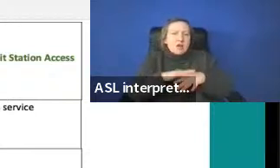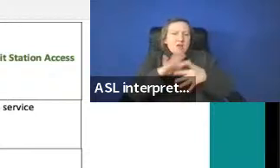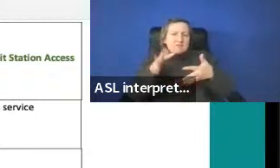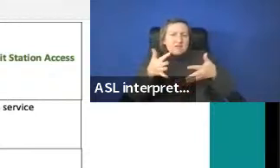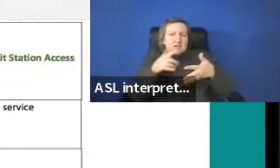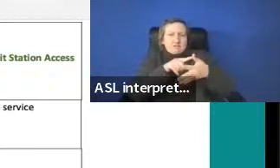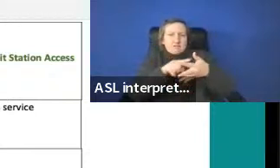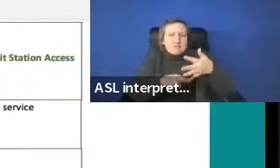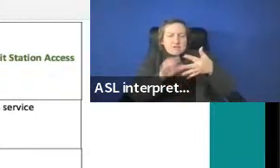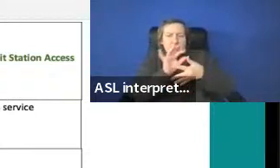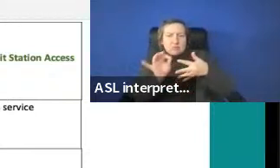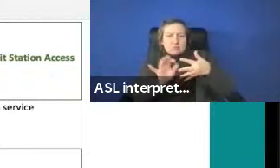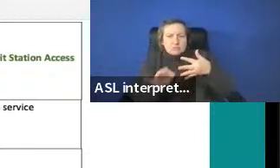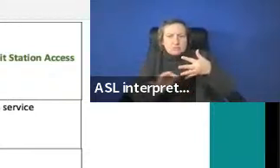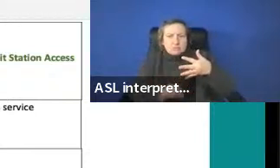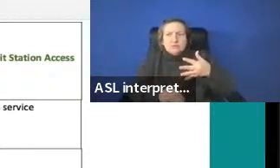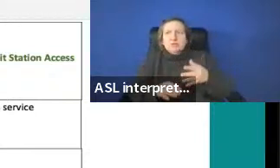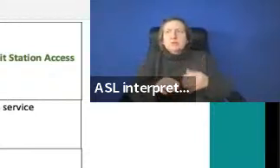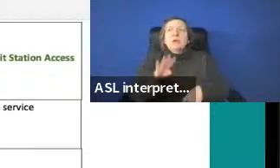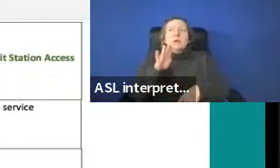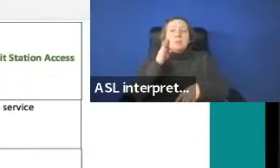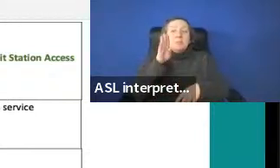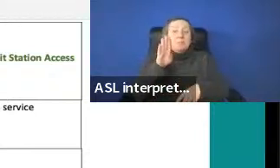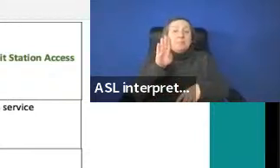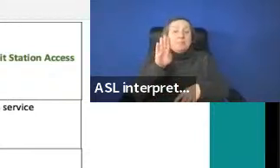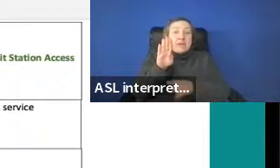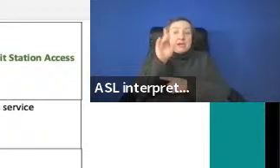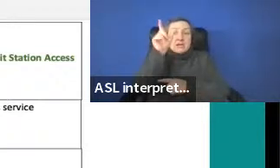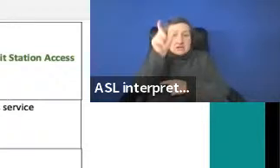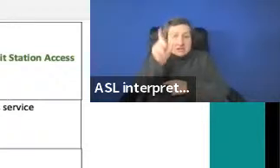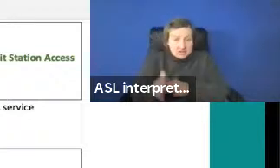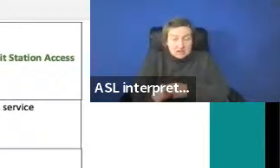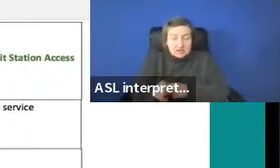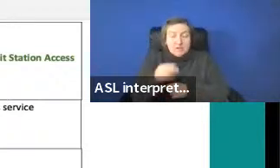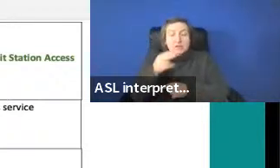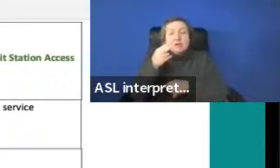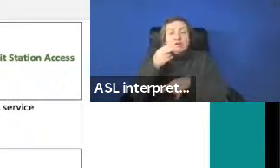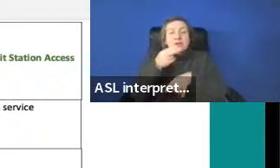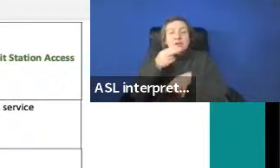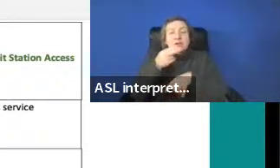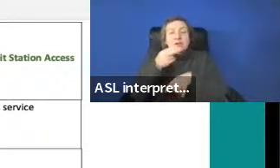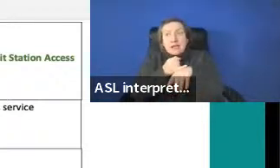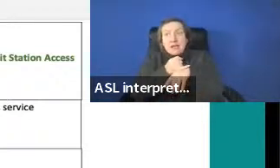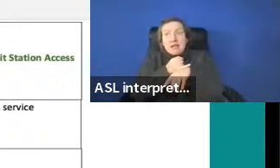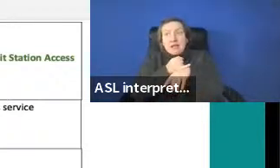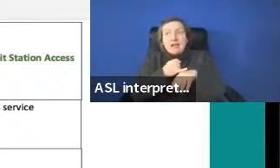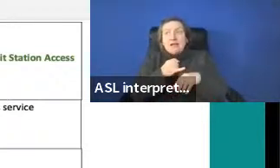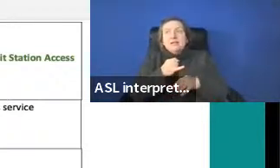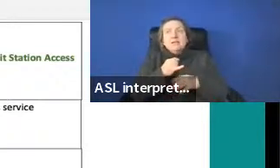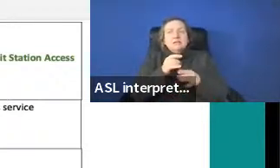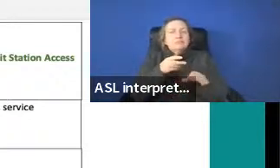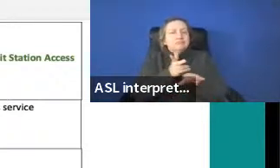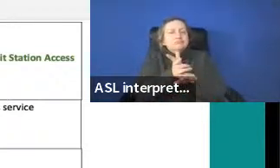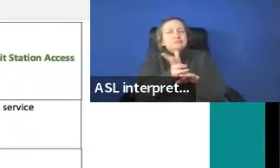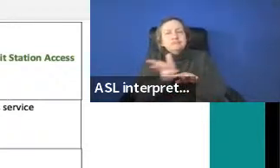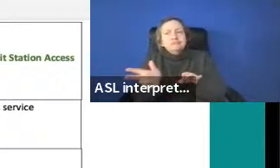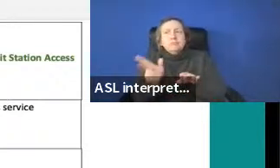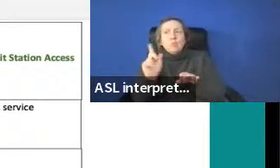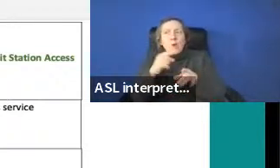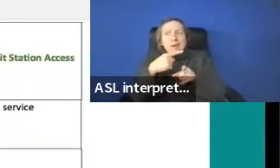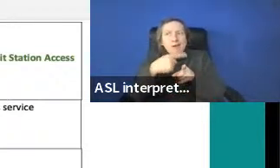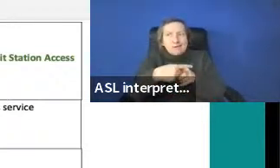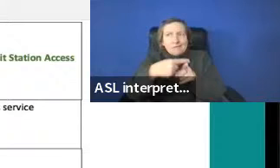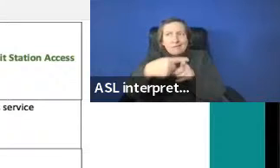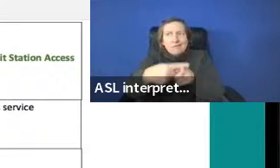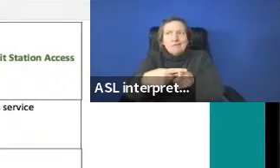then column B are the Hayden Island interchanges location of the intersection. C is how do you